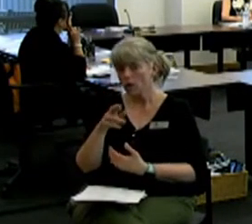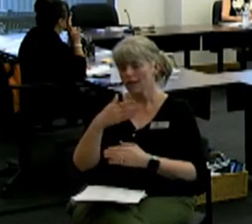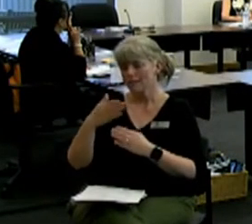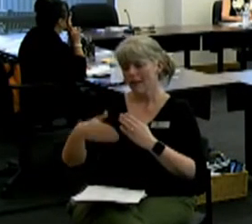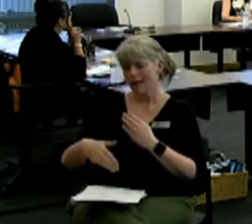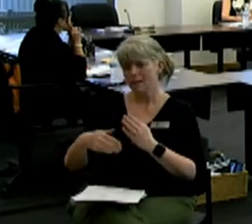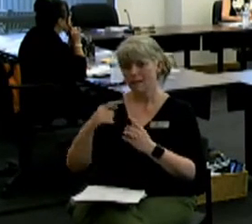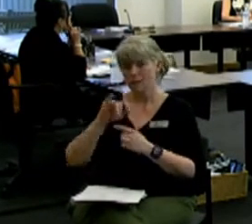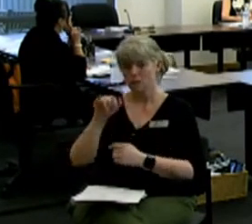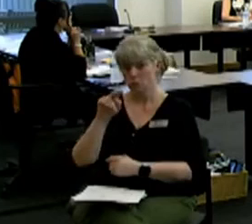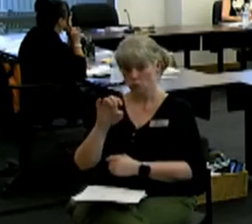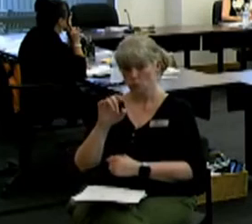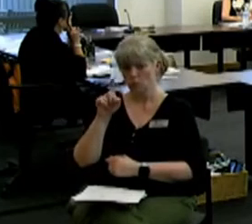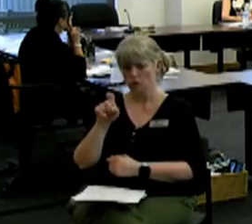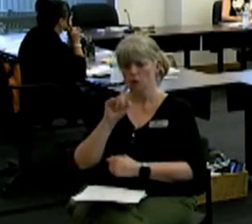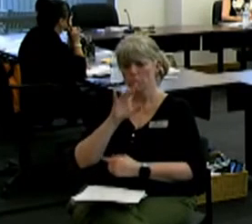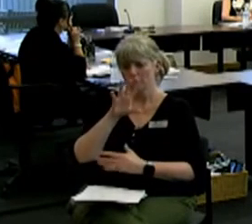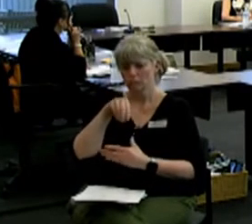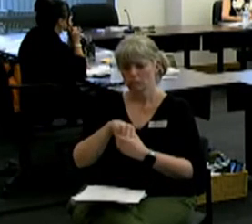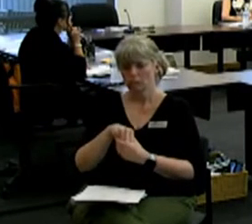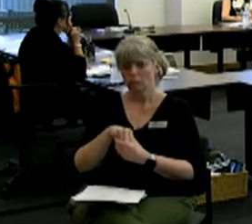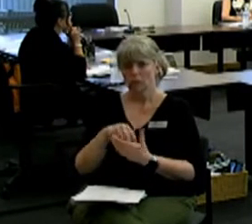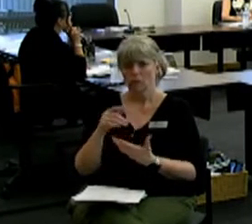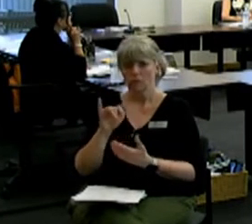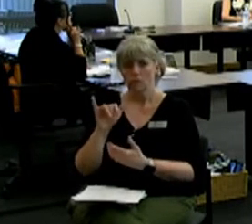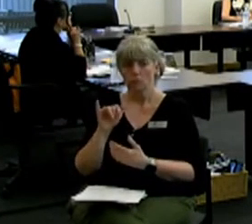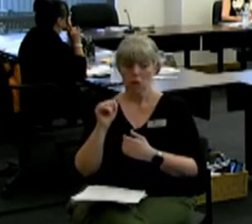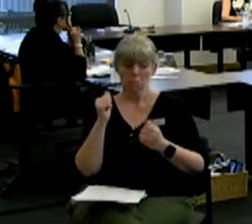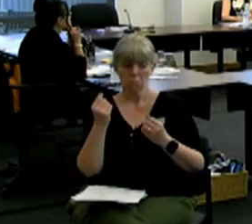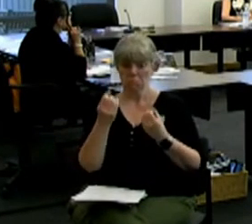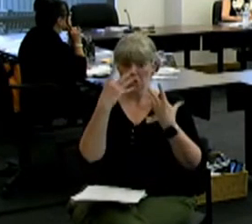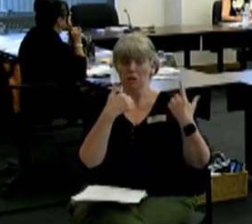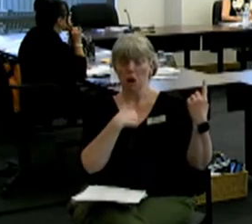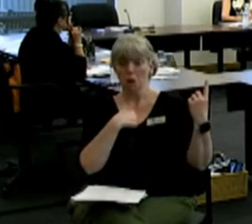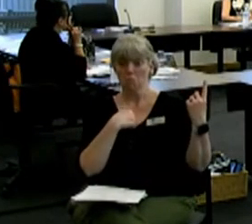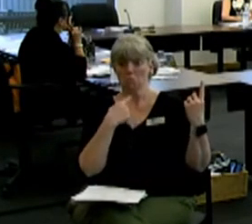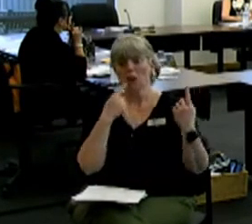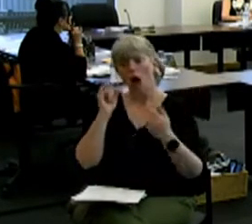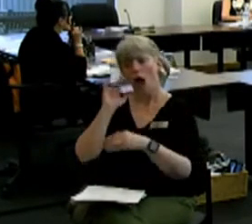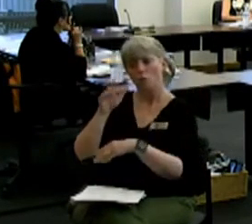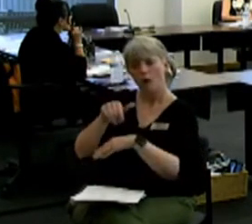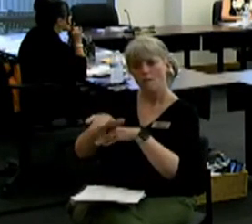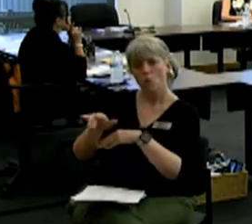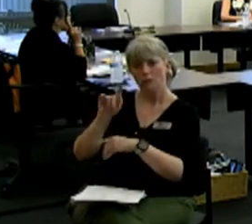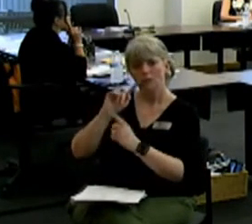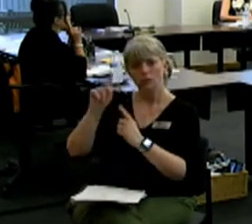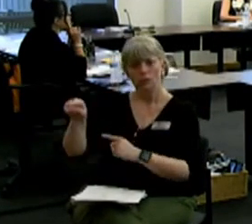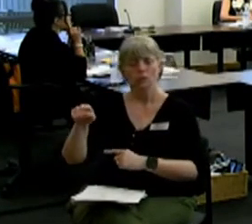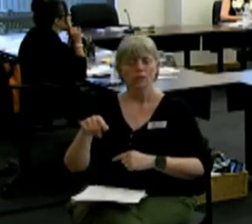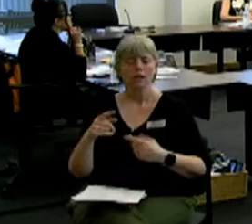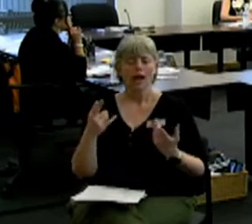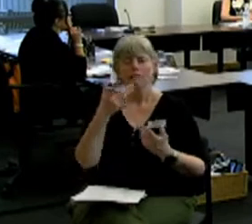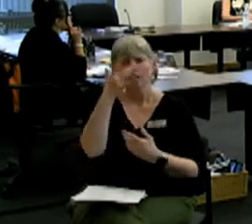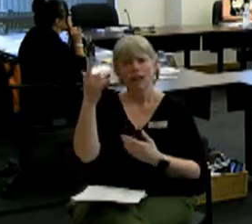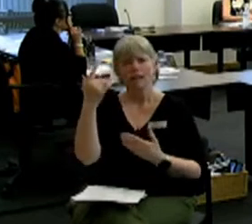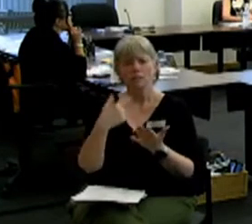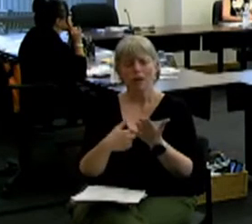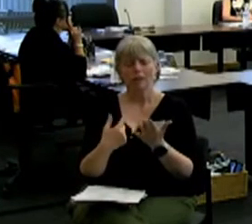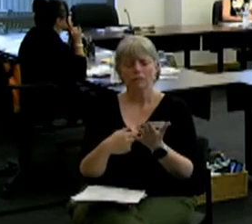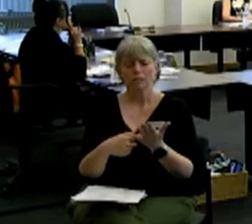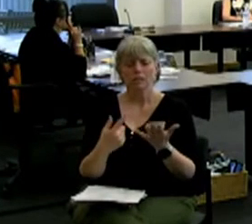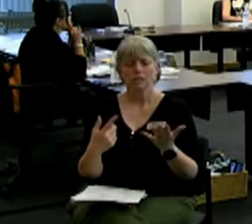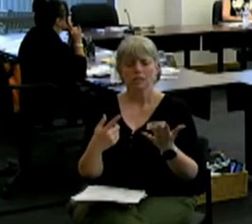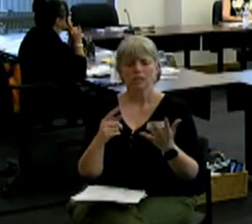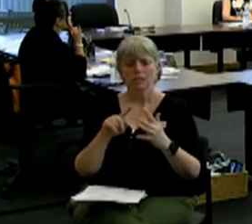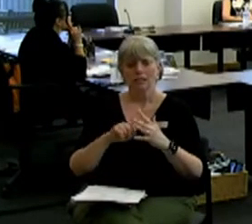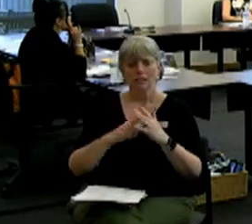of June that we should be in since we cover Homer too. Send it my way. I will. I'll forward it to you. Yeah. The other thing I did forget to mention is since